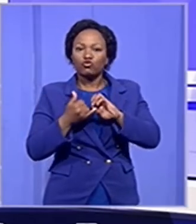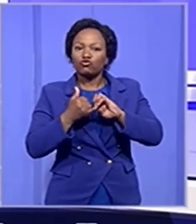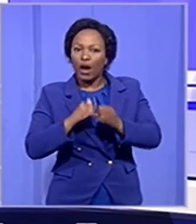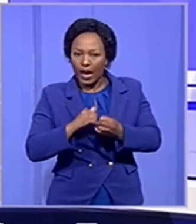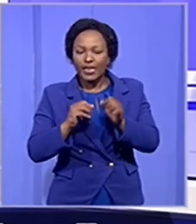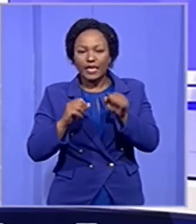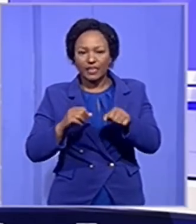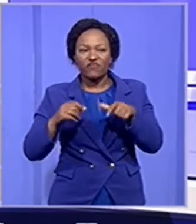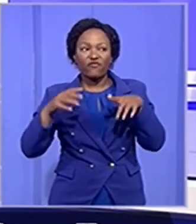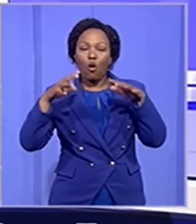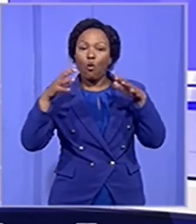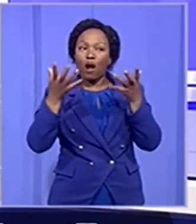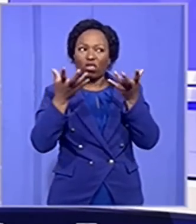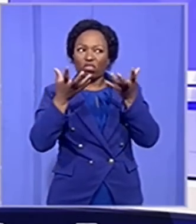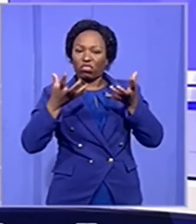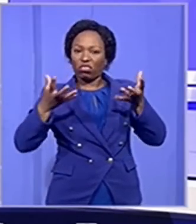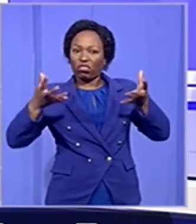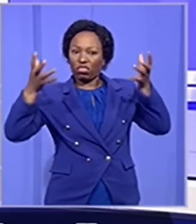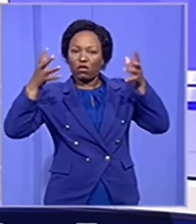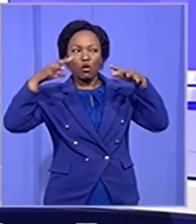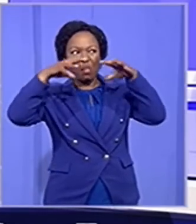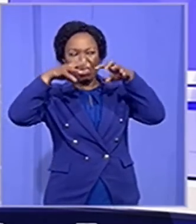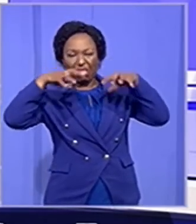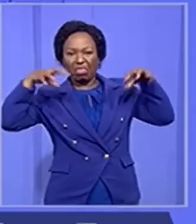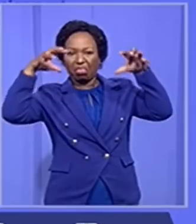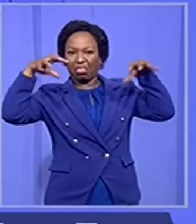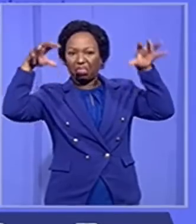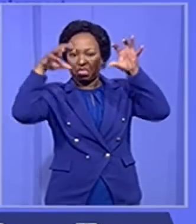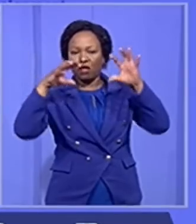fokotsa kgotlelego ya loapi.